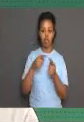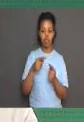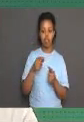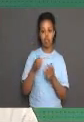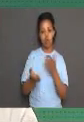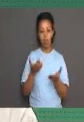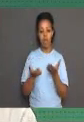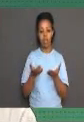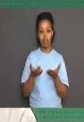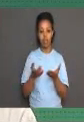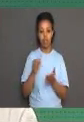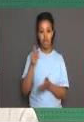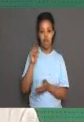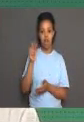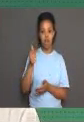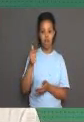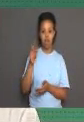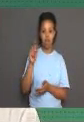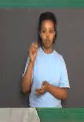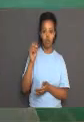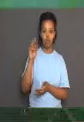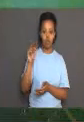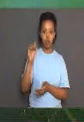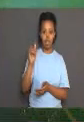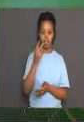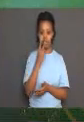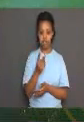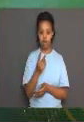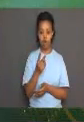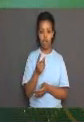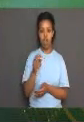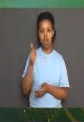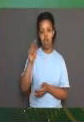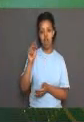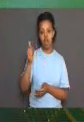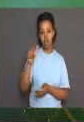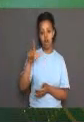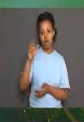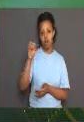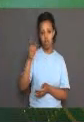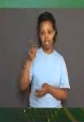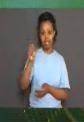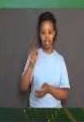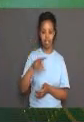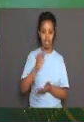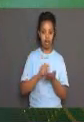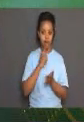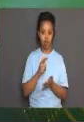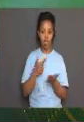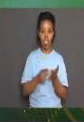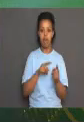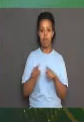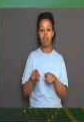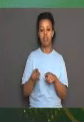are structures called analogous. This means that although the structures serve